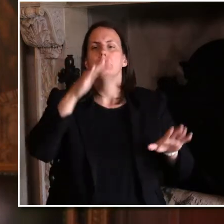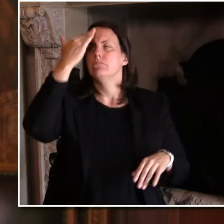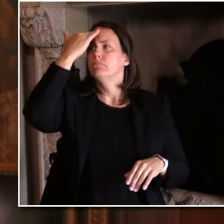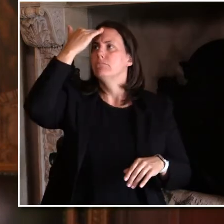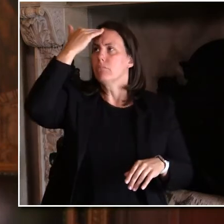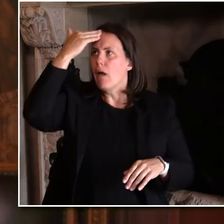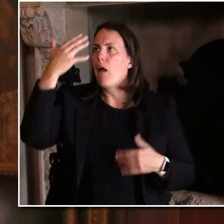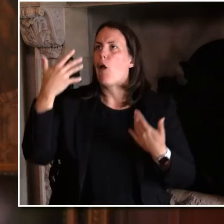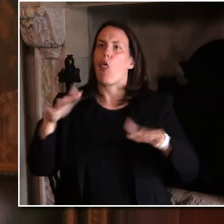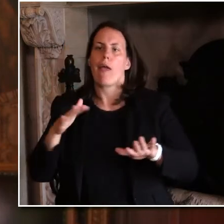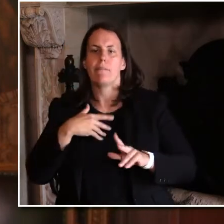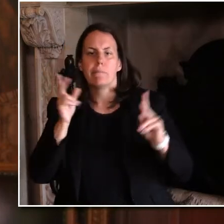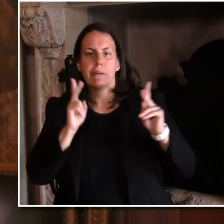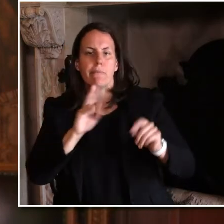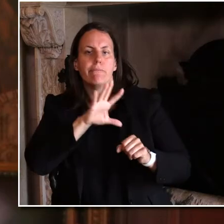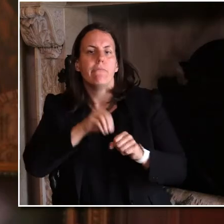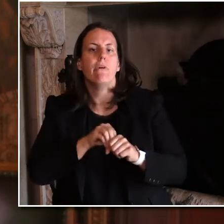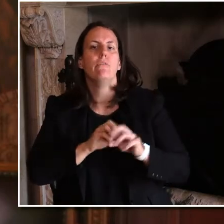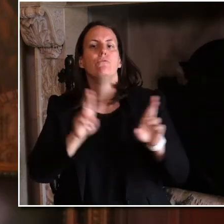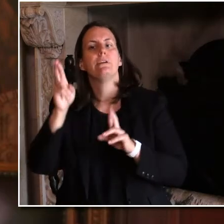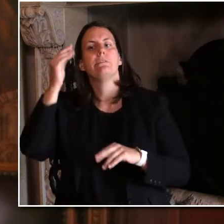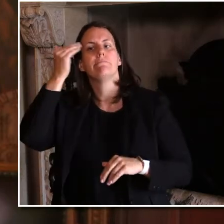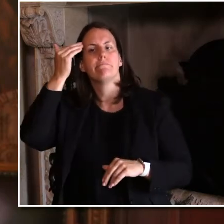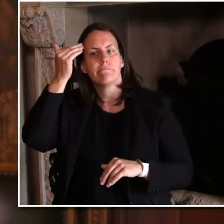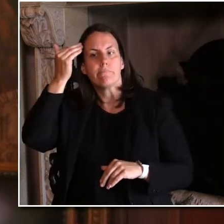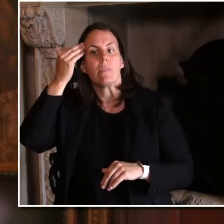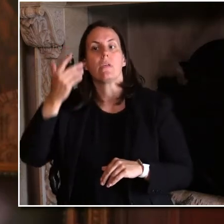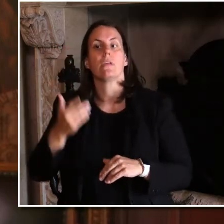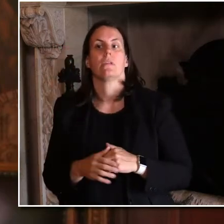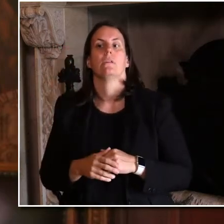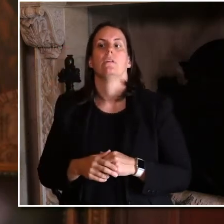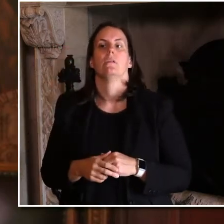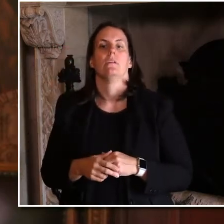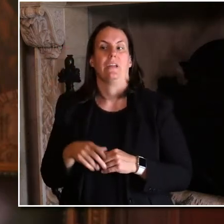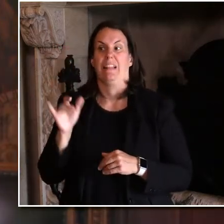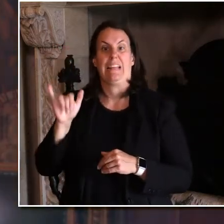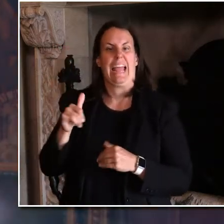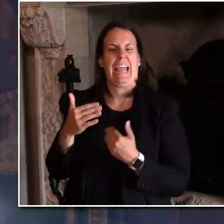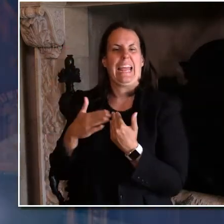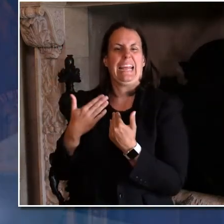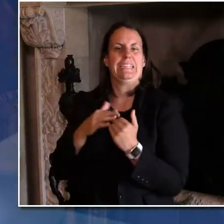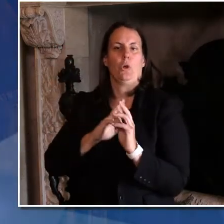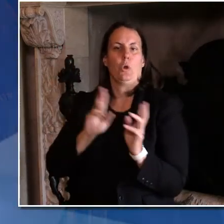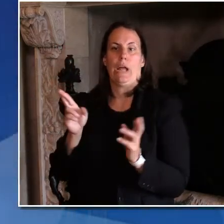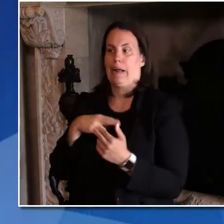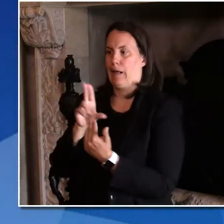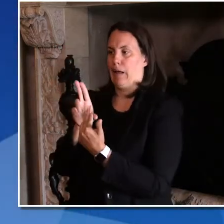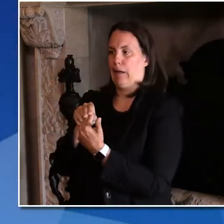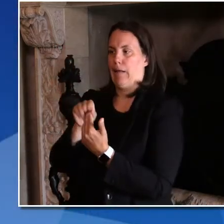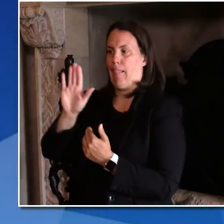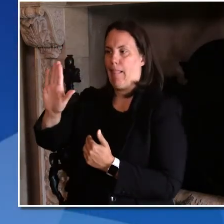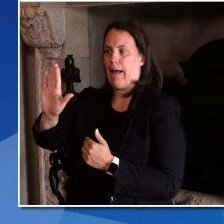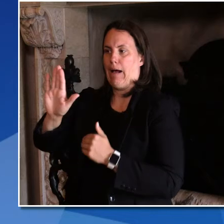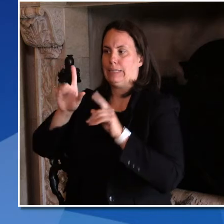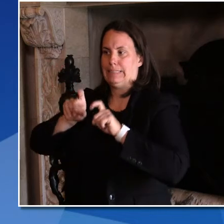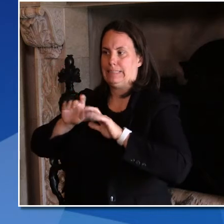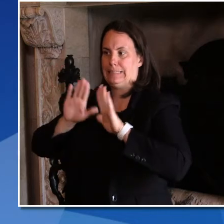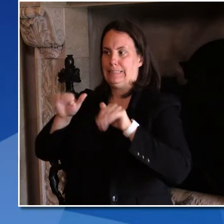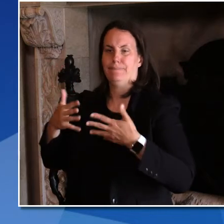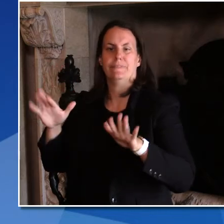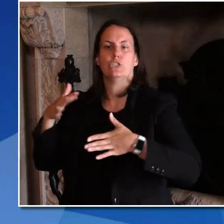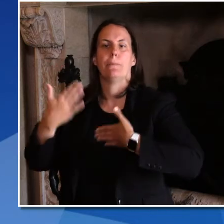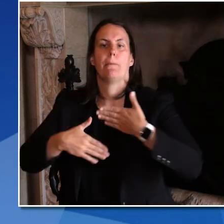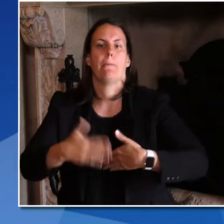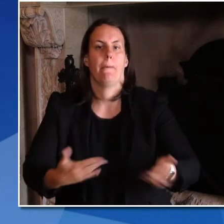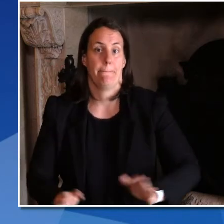the resources that have already been developed for this community-based research project. Thank you, Jessica. Now to Will Cushman from